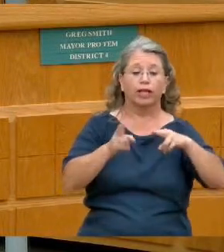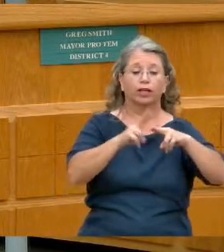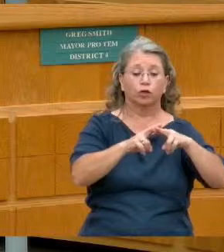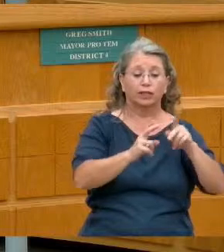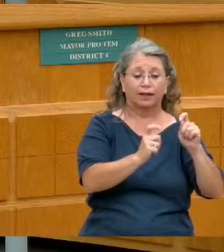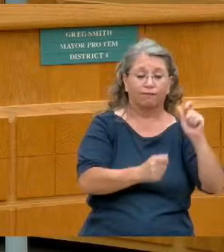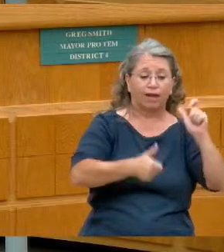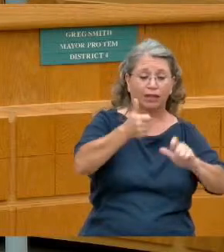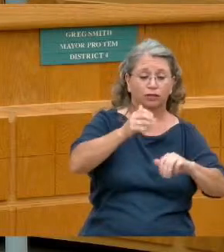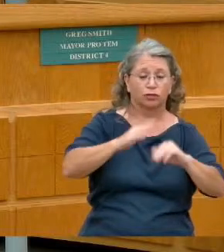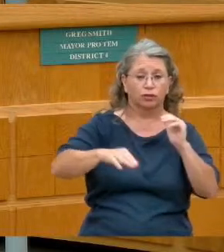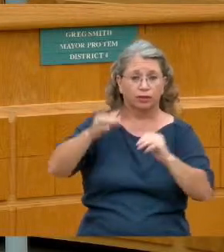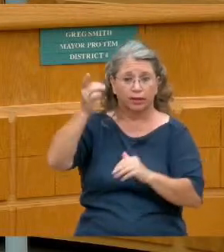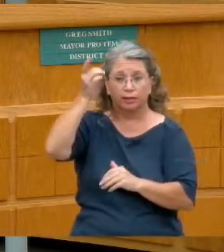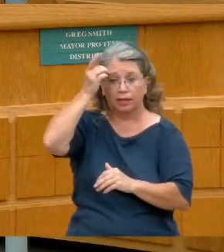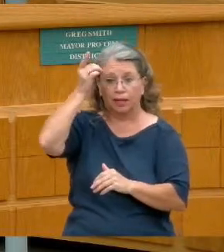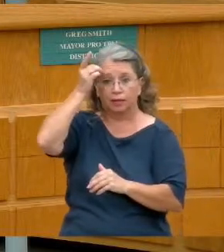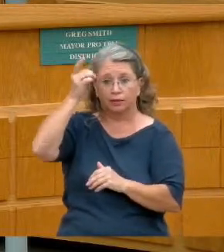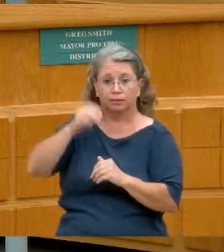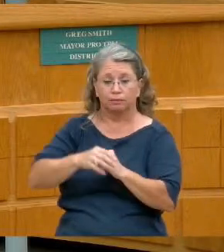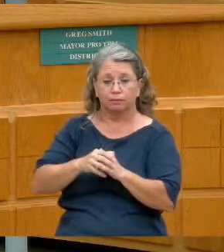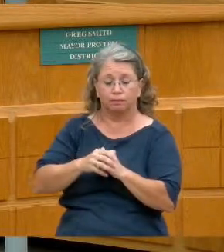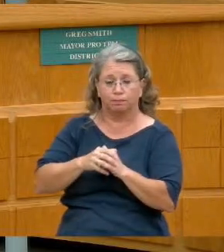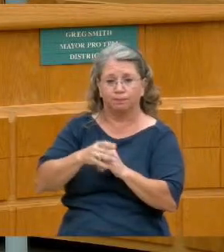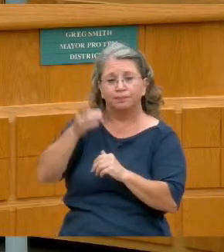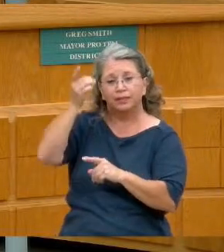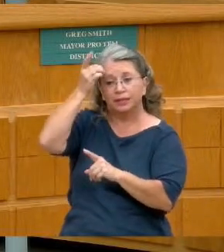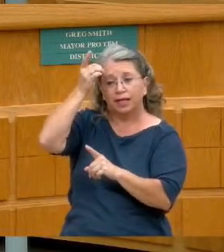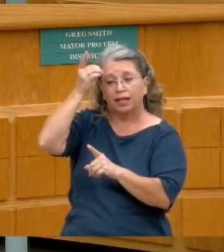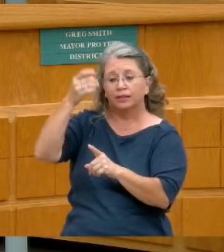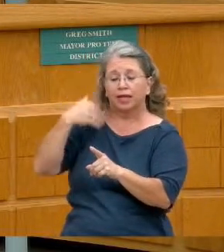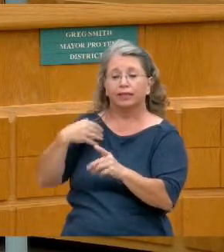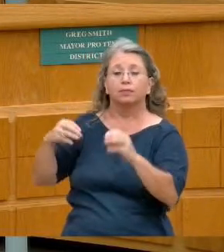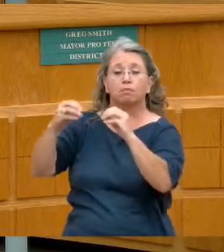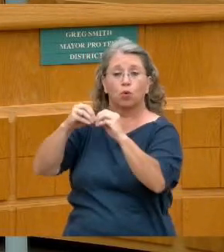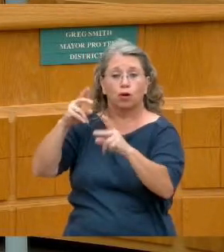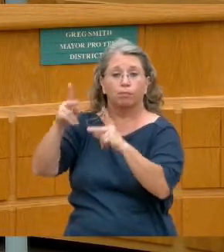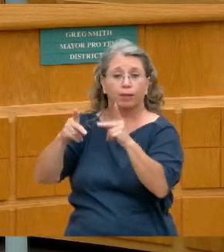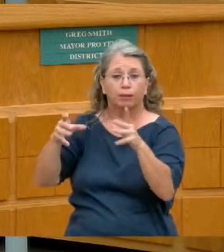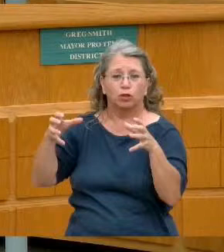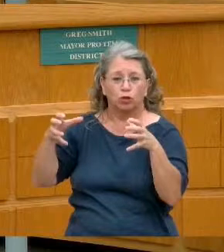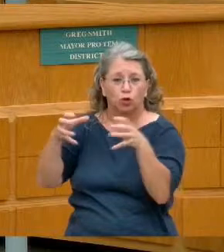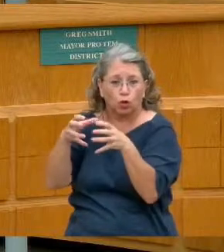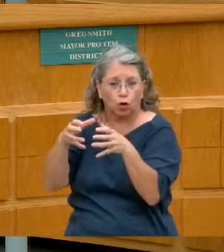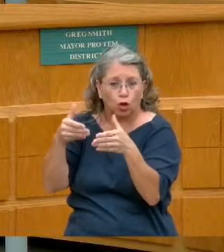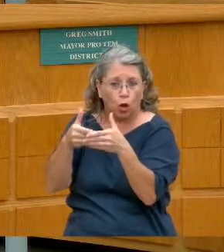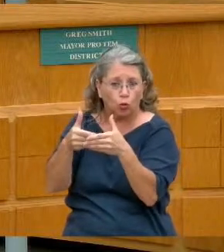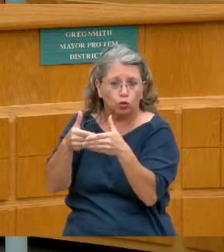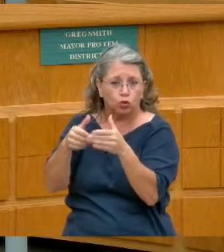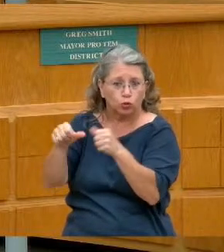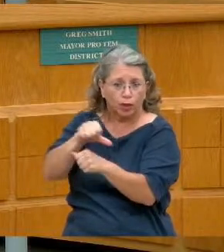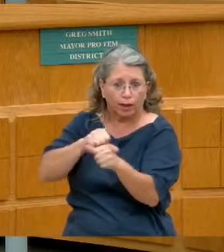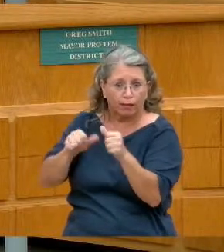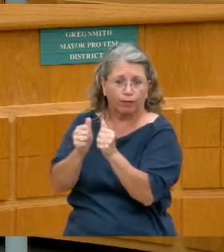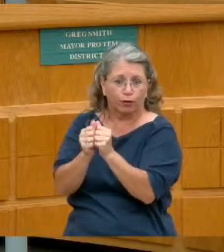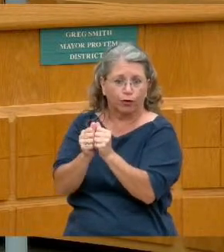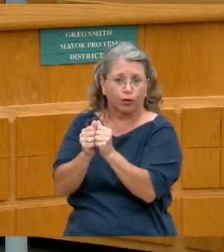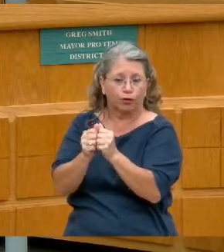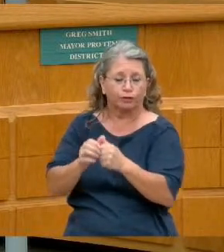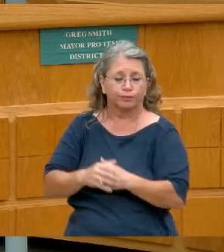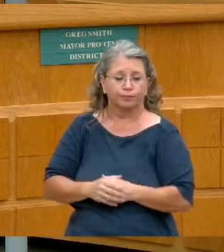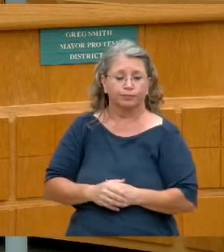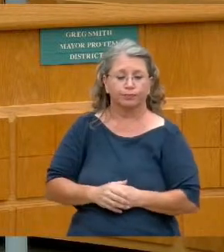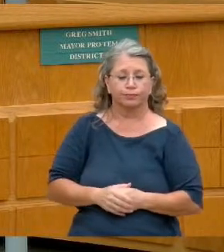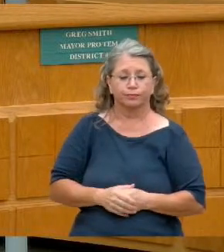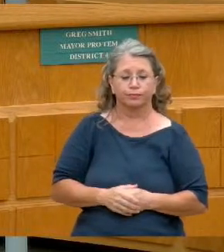where there's a much higher density of people. And it's something that we need to pay close attention to. Now, what I will say